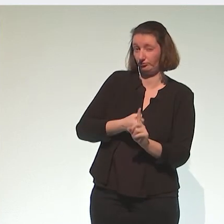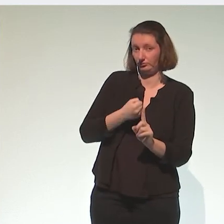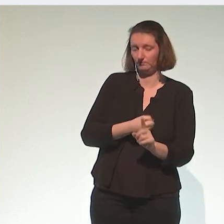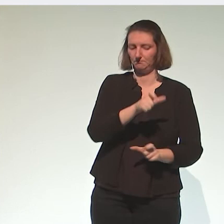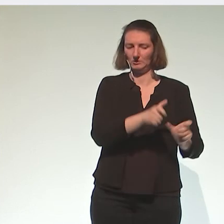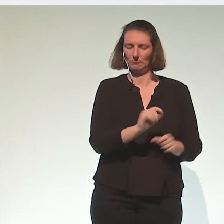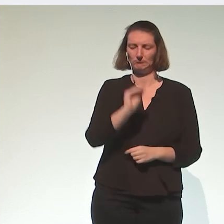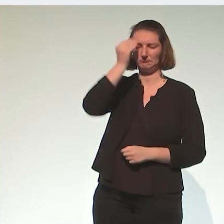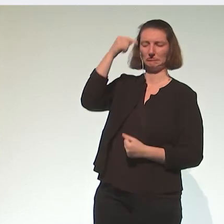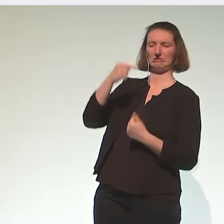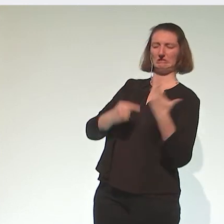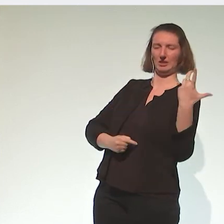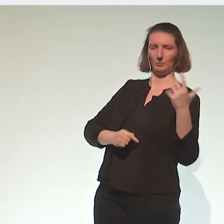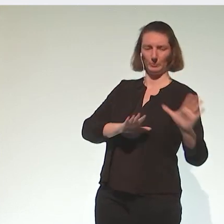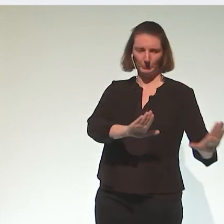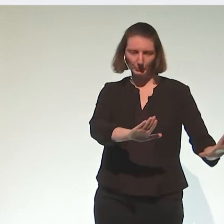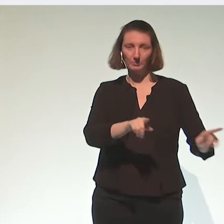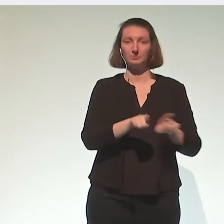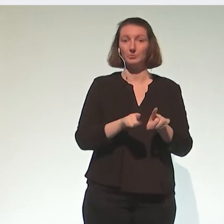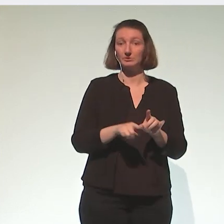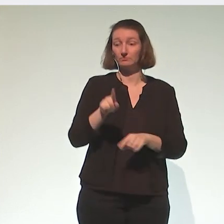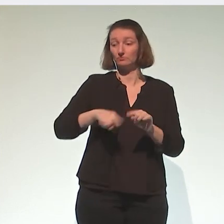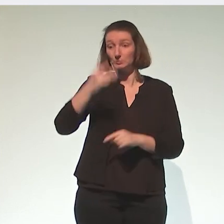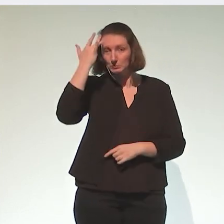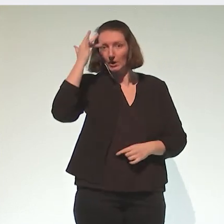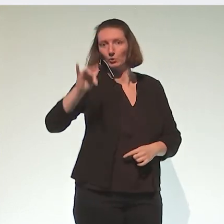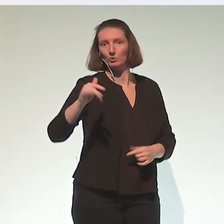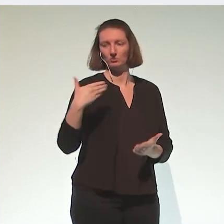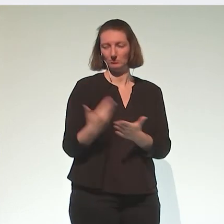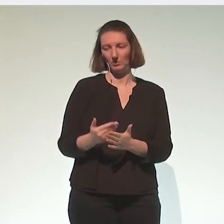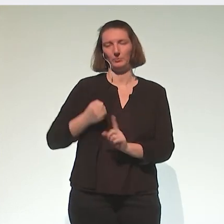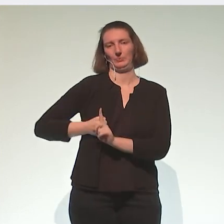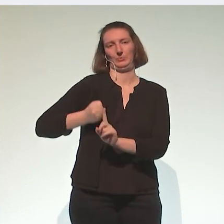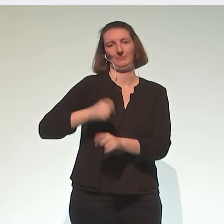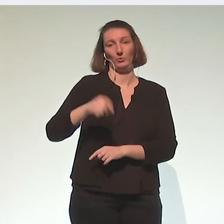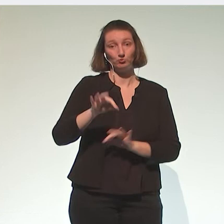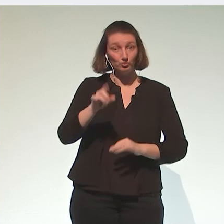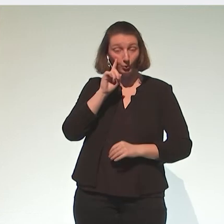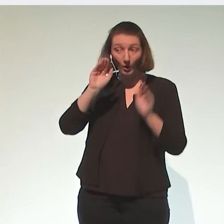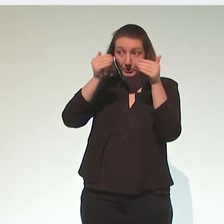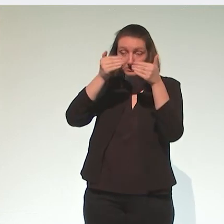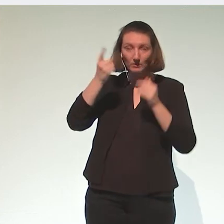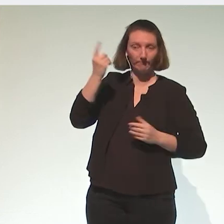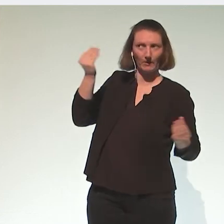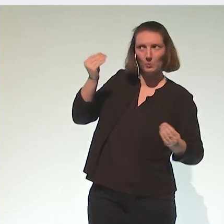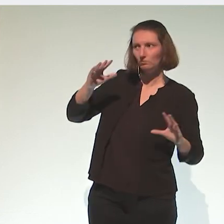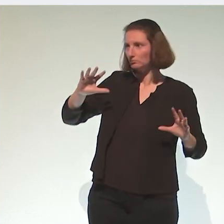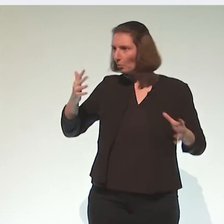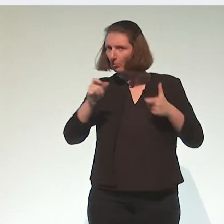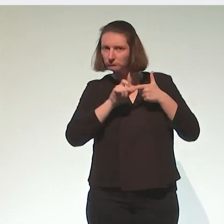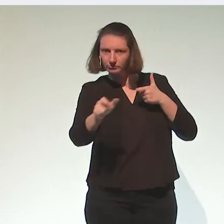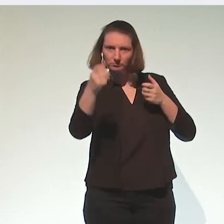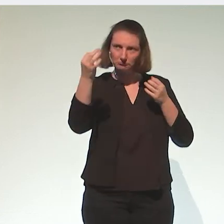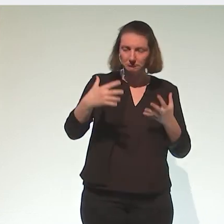Now, fighting against these preconceived ideas is also fighting against the unknown, because we don't know